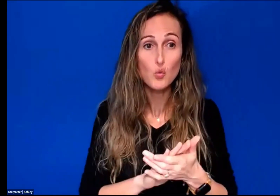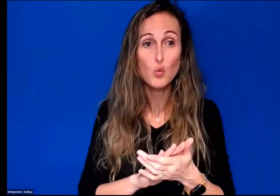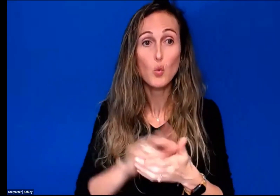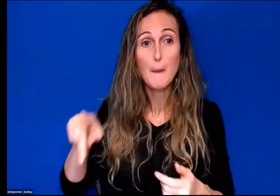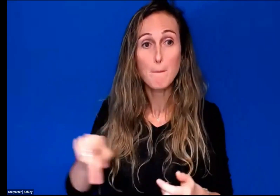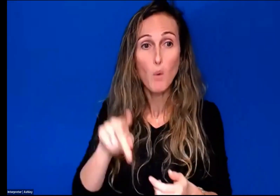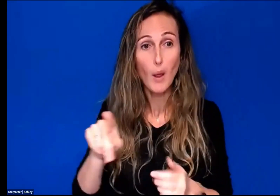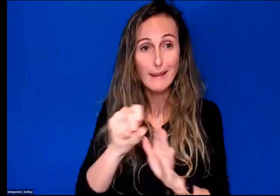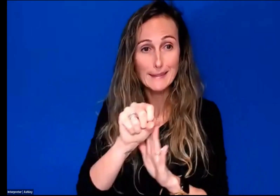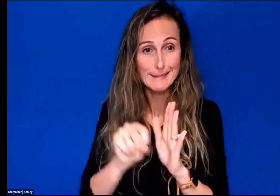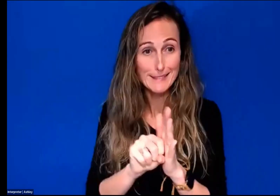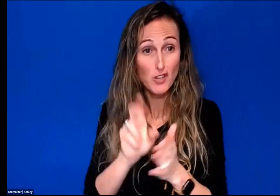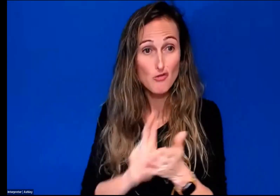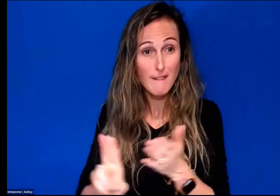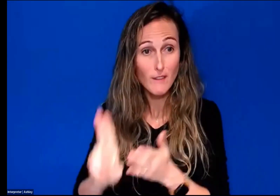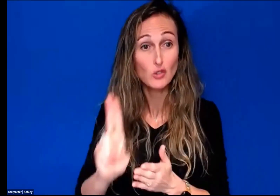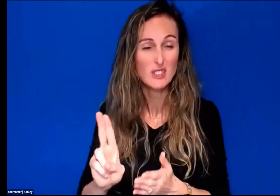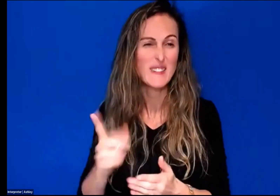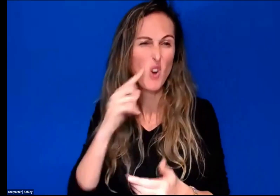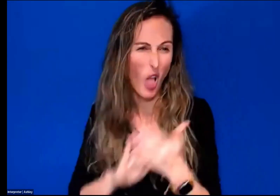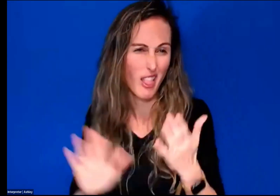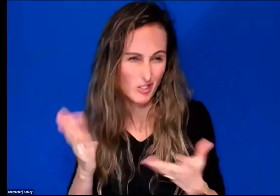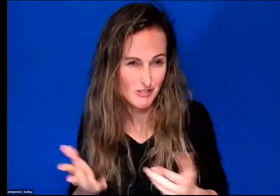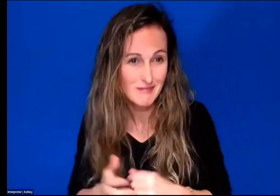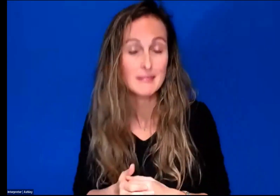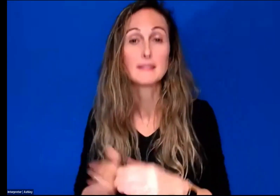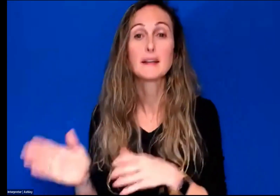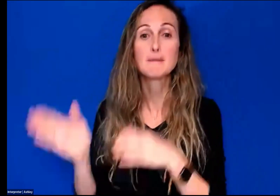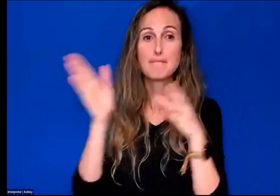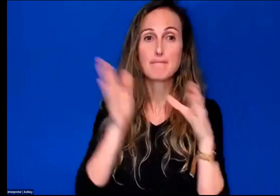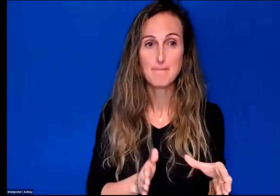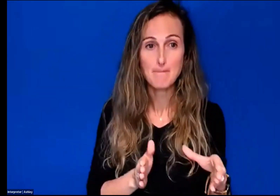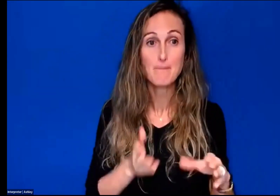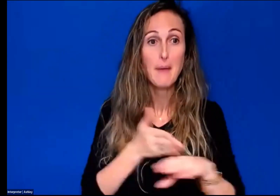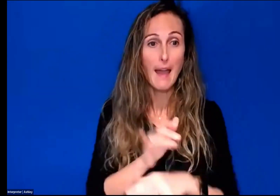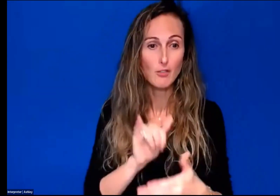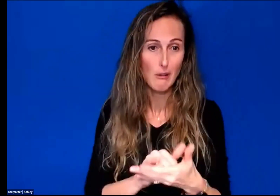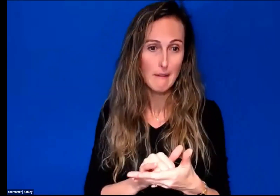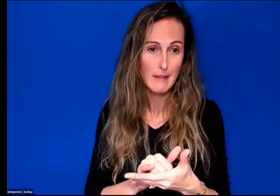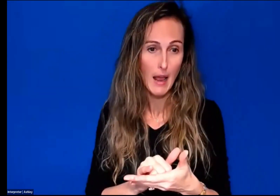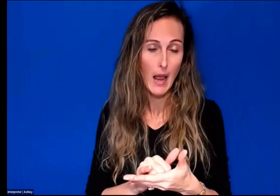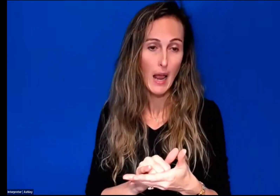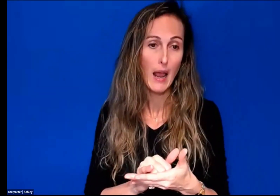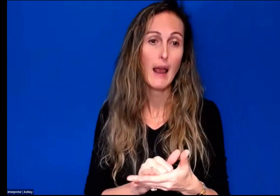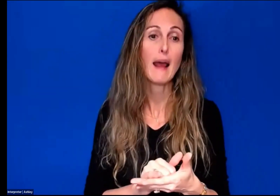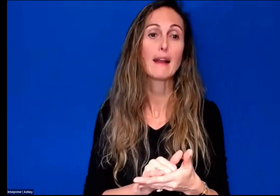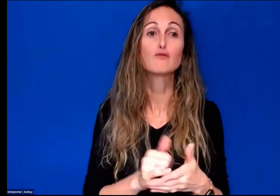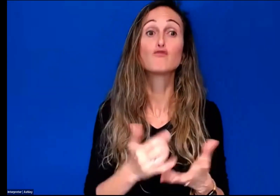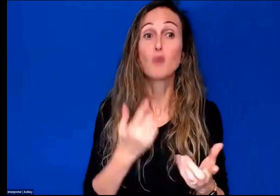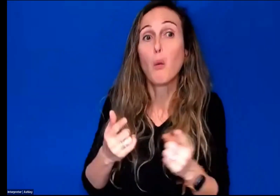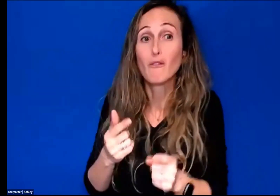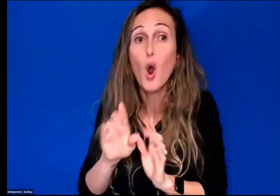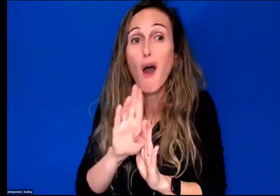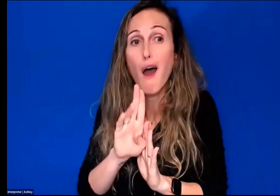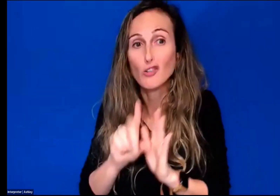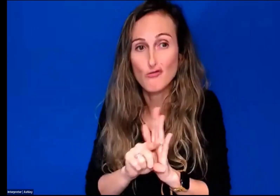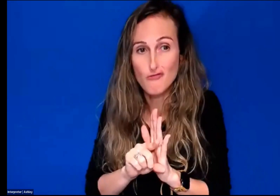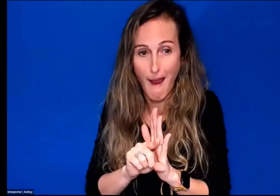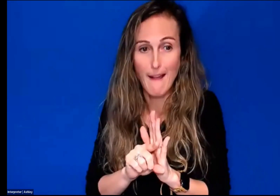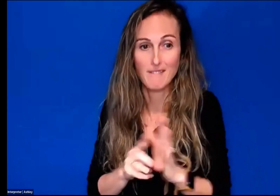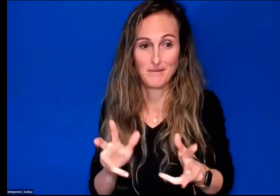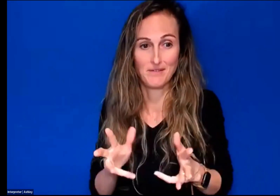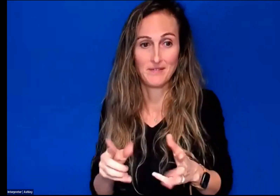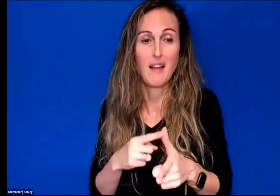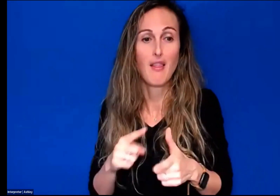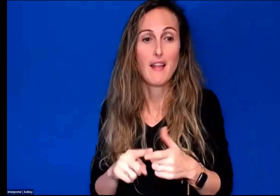State University for college. And then after undergrad, I went to Clemson University in